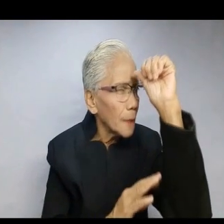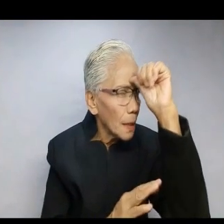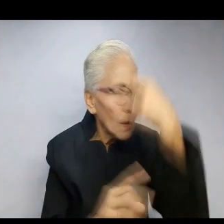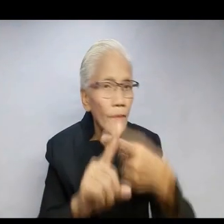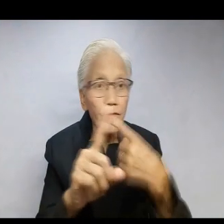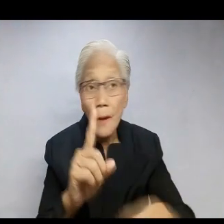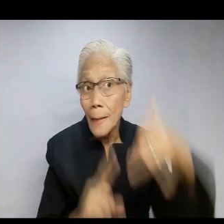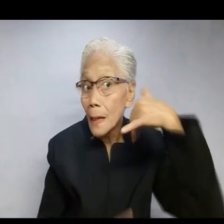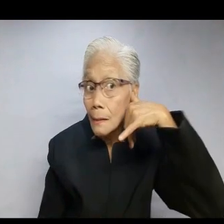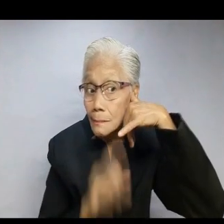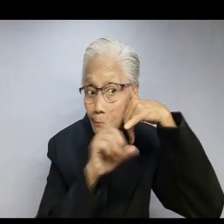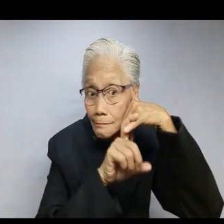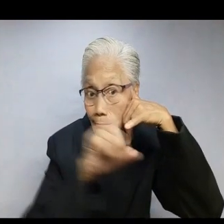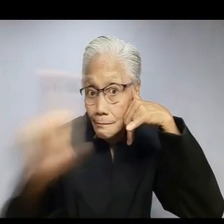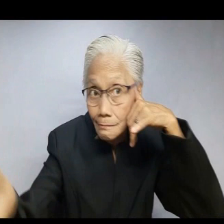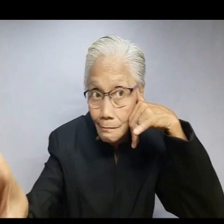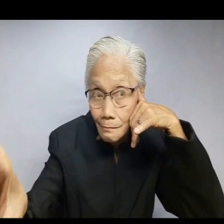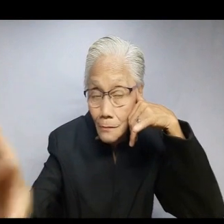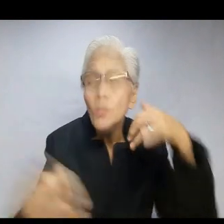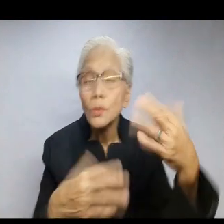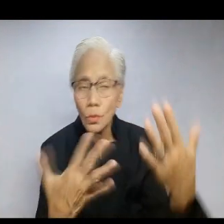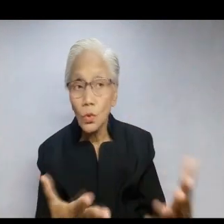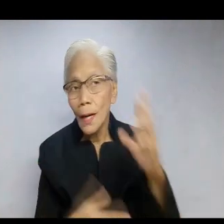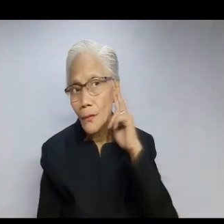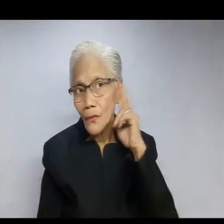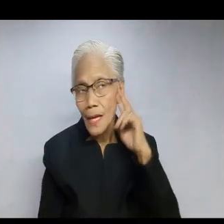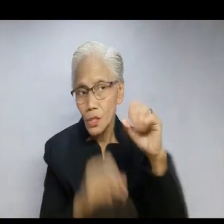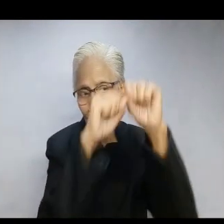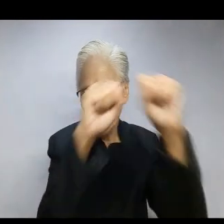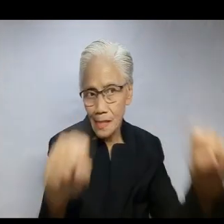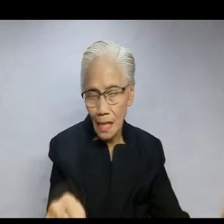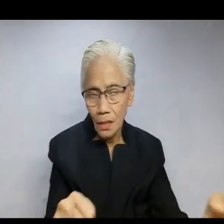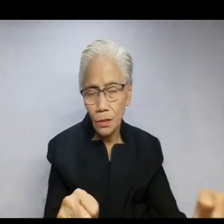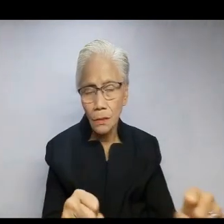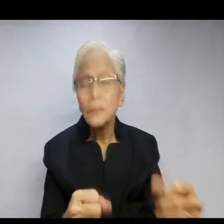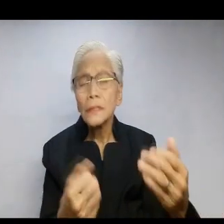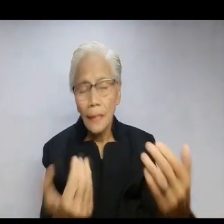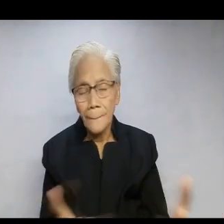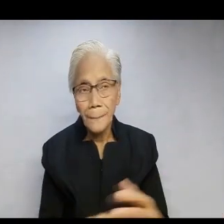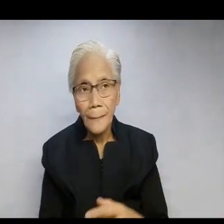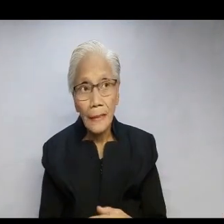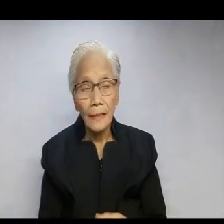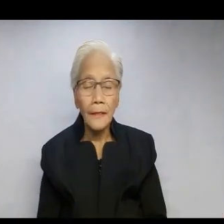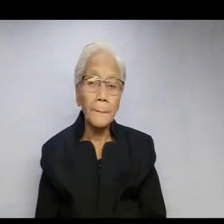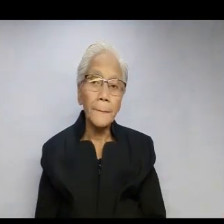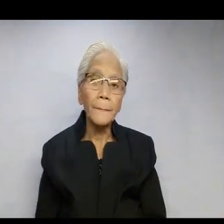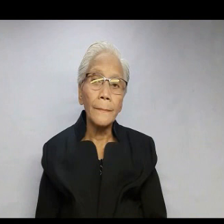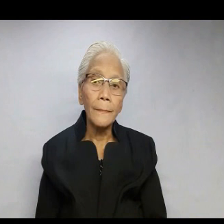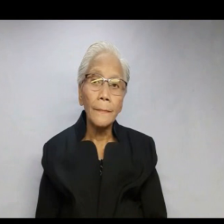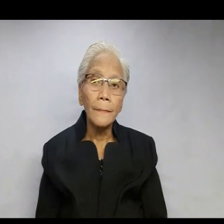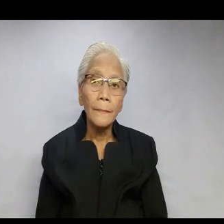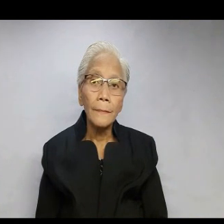picture. A remarkable phone call from a 12-year-old boy to Houston radio station